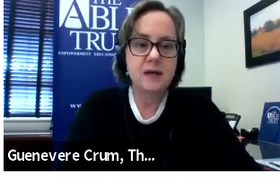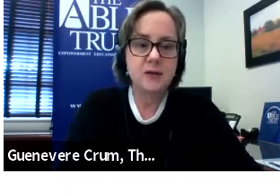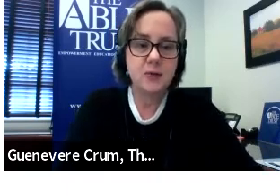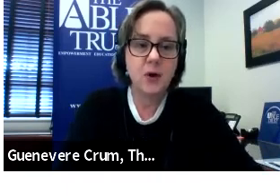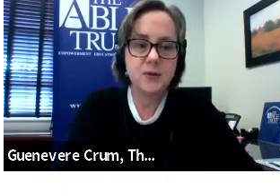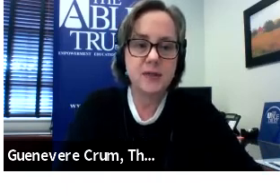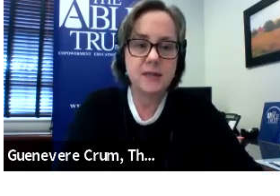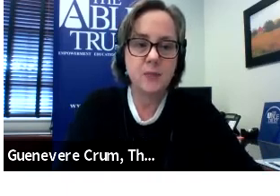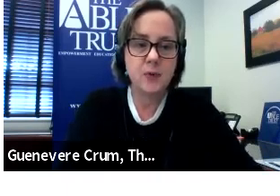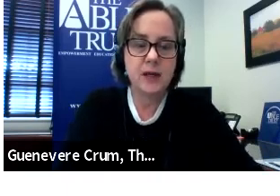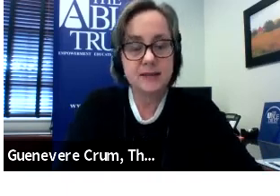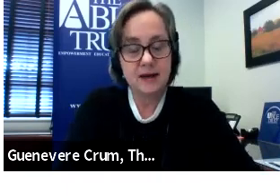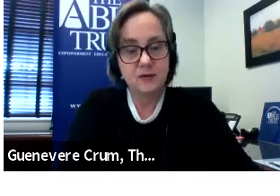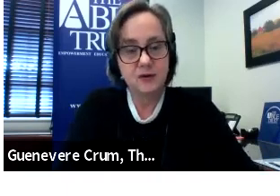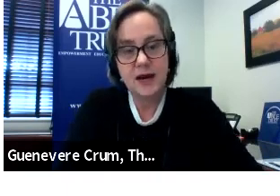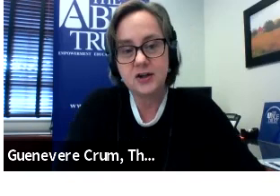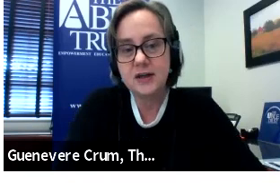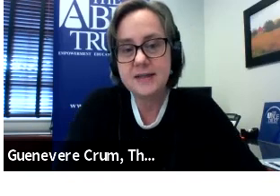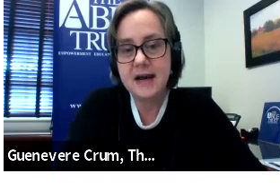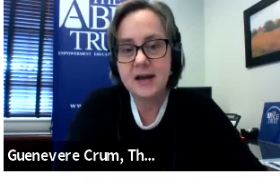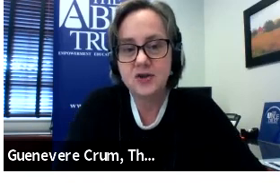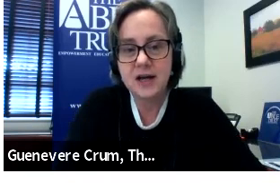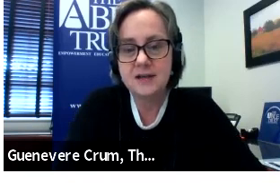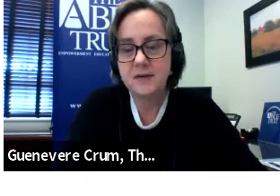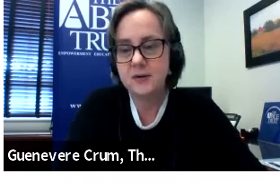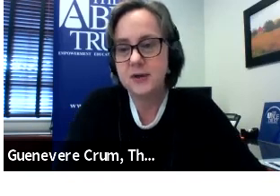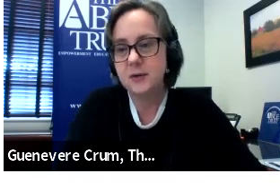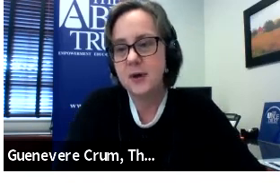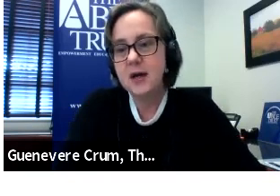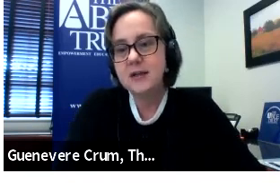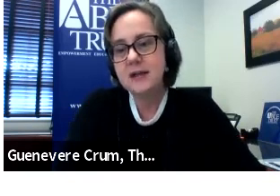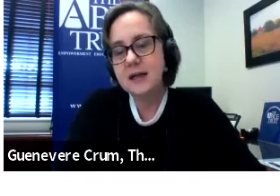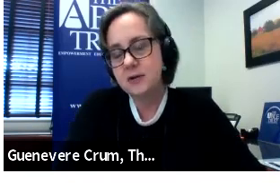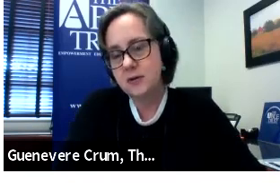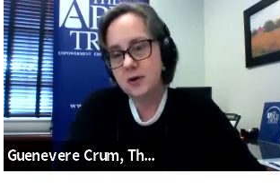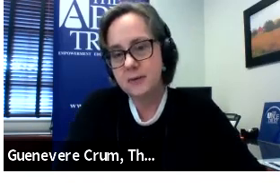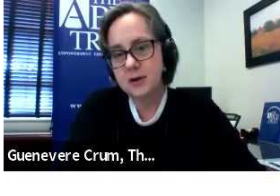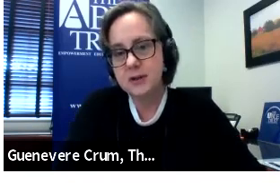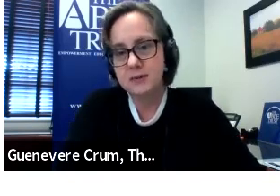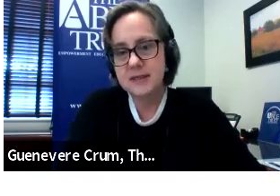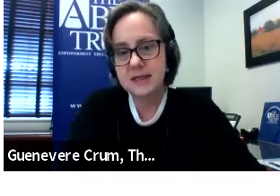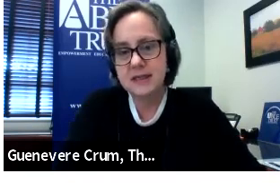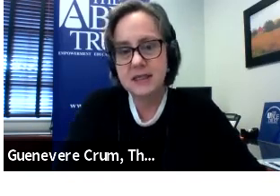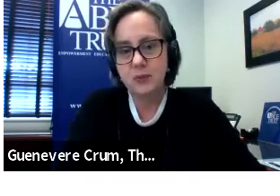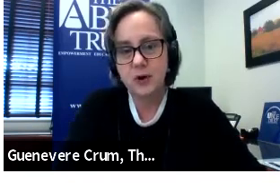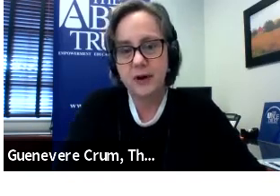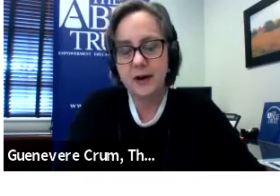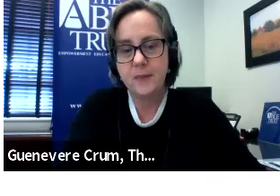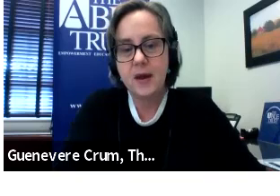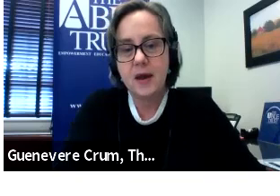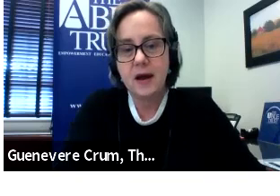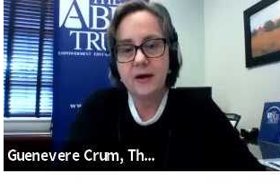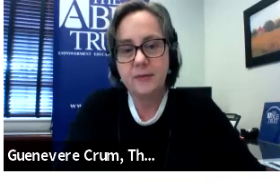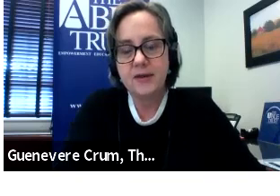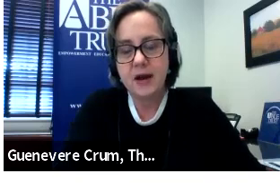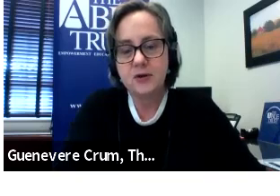so excited to host this afternoon, actually, CIL Jacksonville to lead us through their Careers 360s